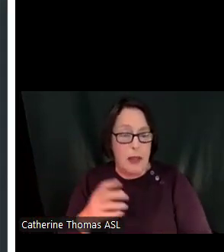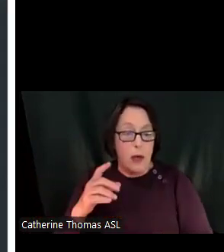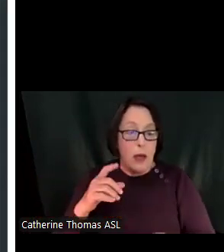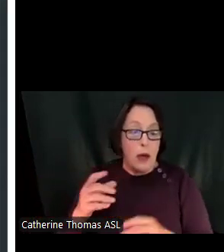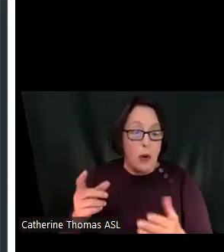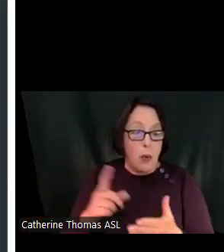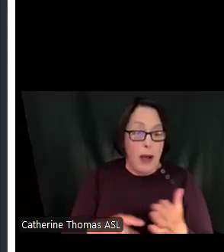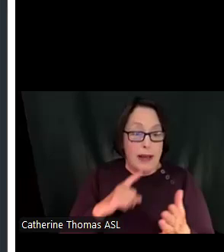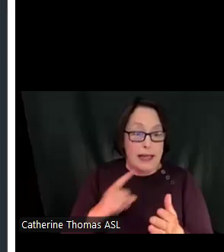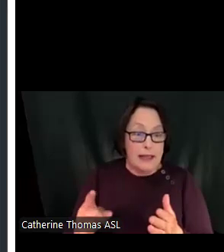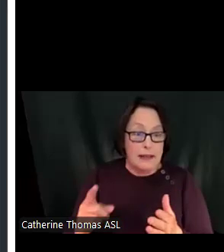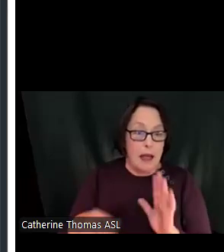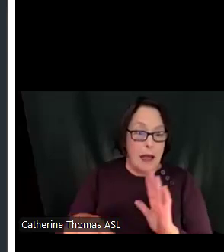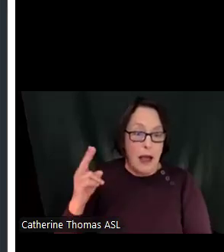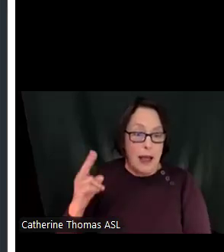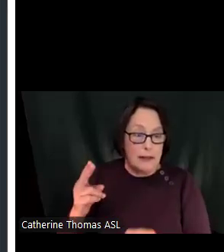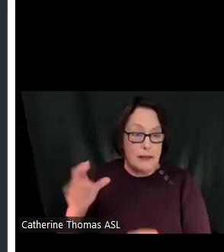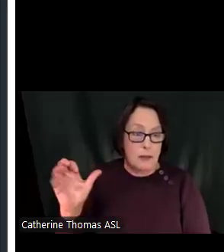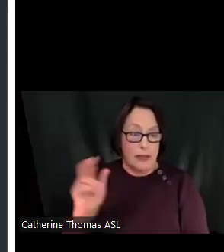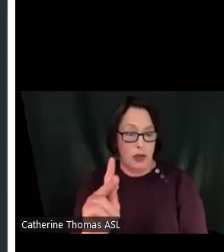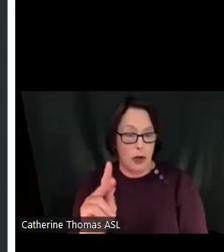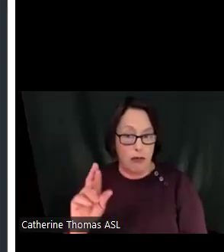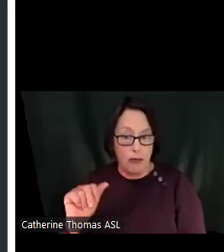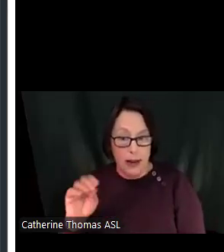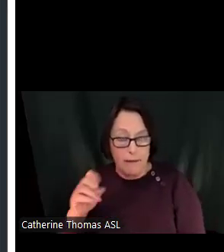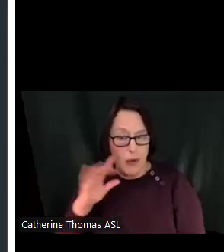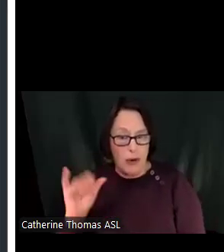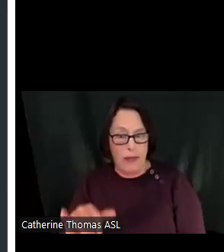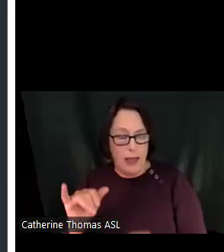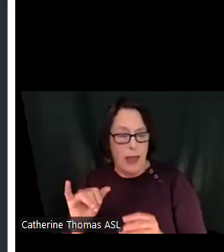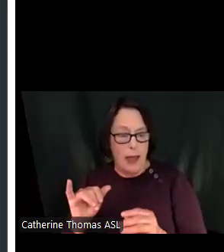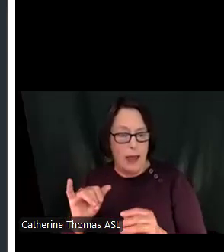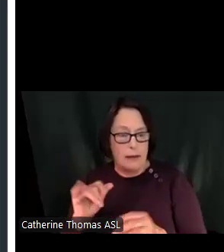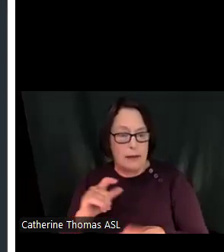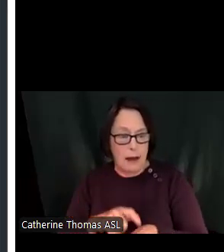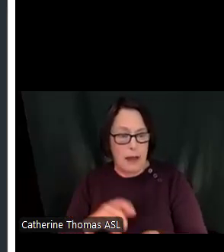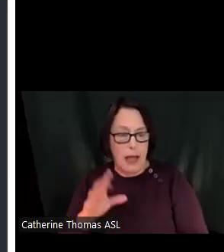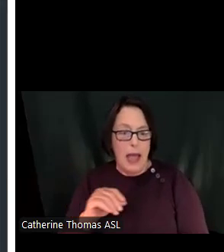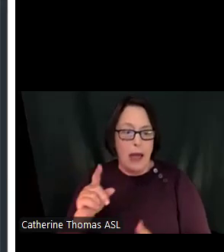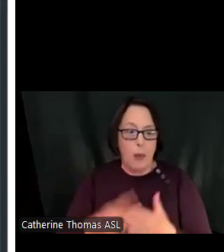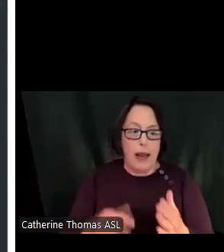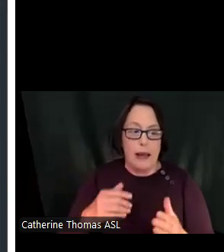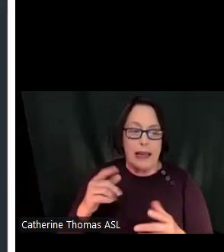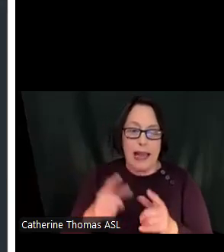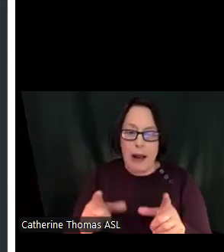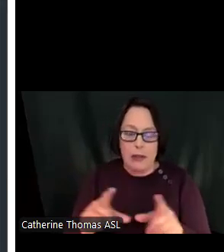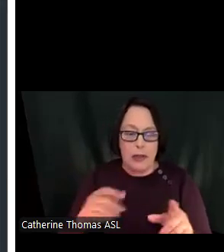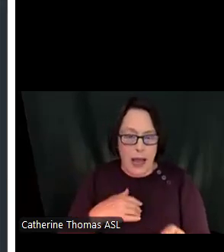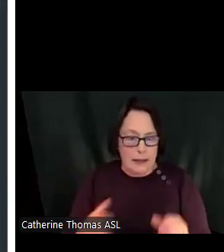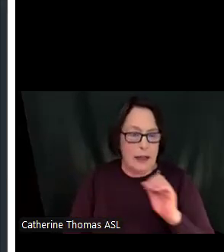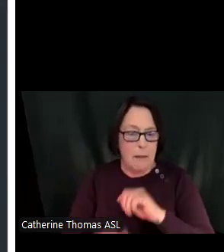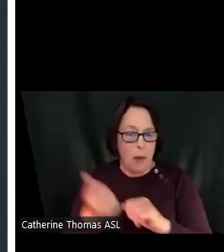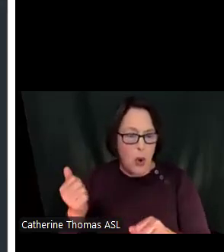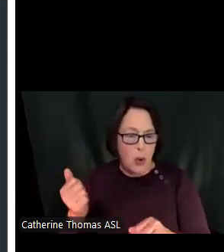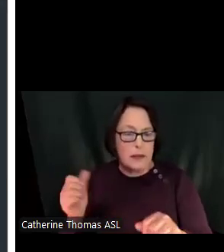unfilled rate for that time frame? What language has the highest rate of return and unfilled requests for that year?